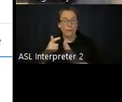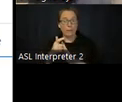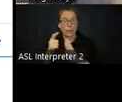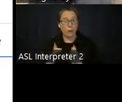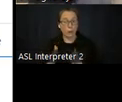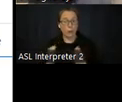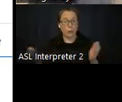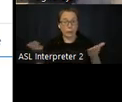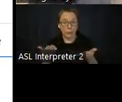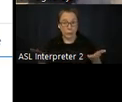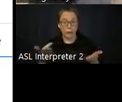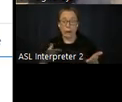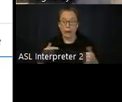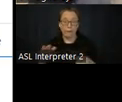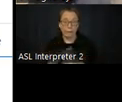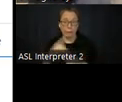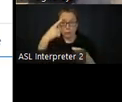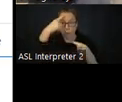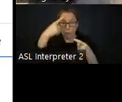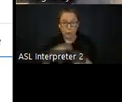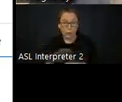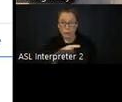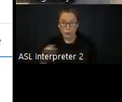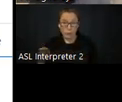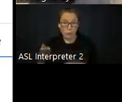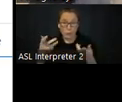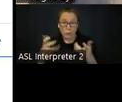subcommittee, I completely agree that you do not want 20 lawyers.